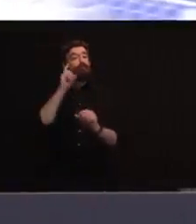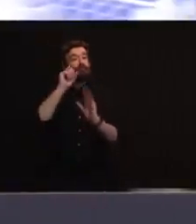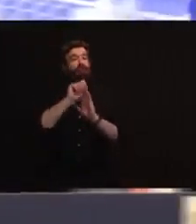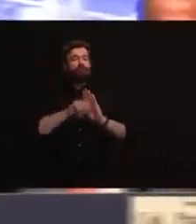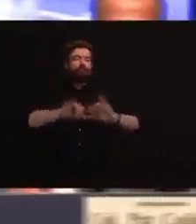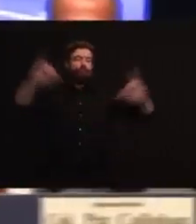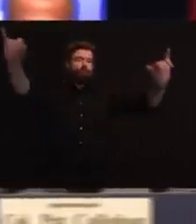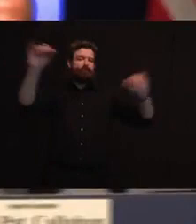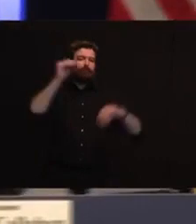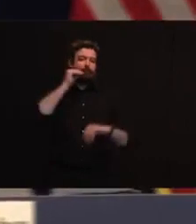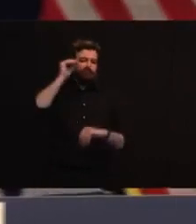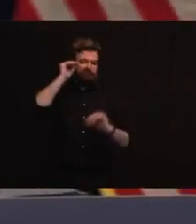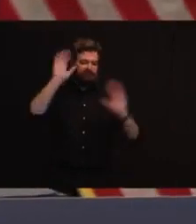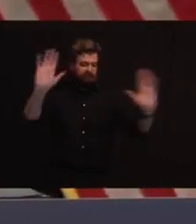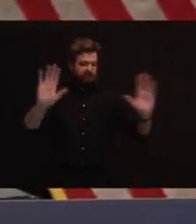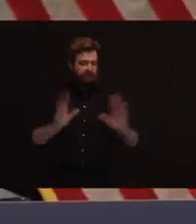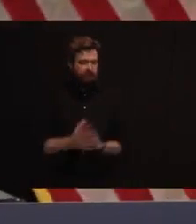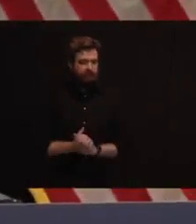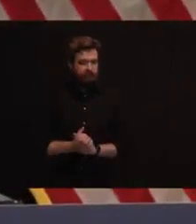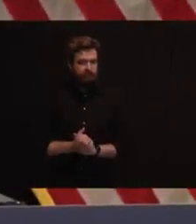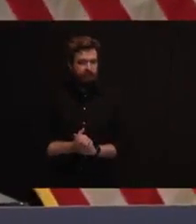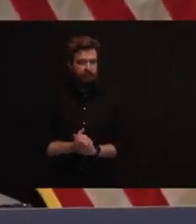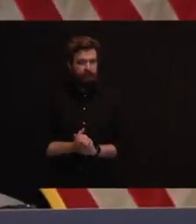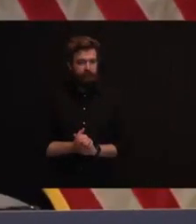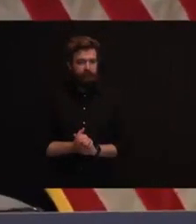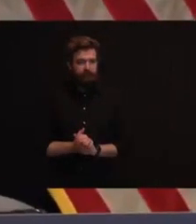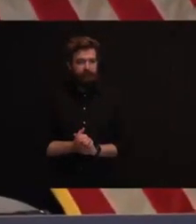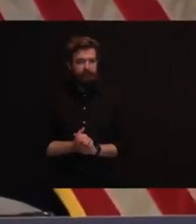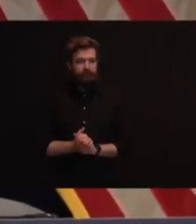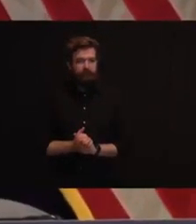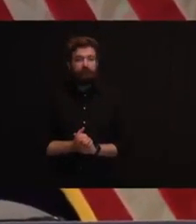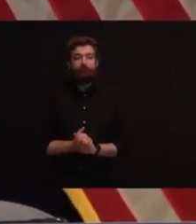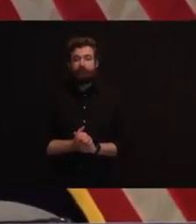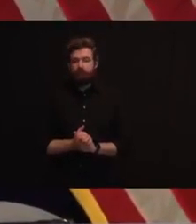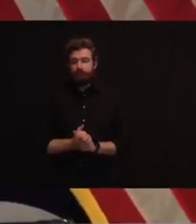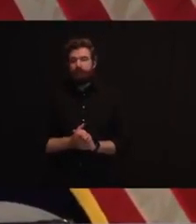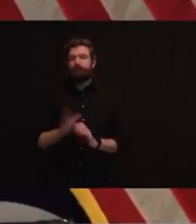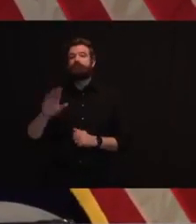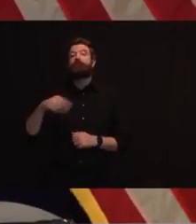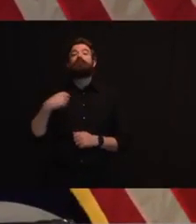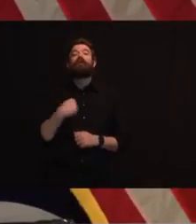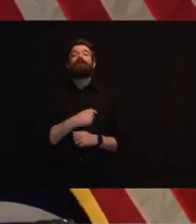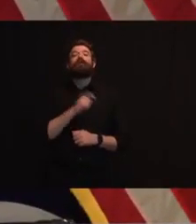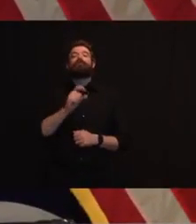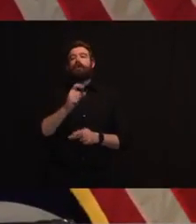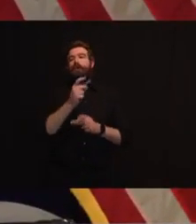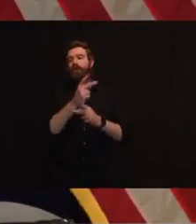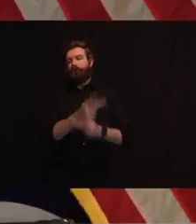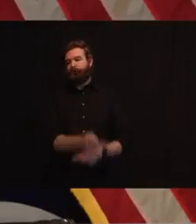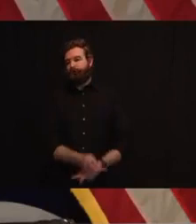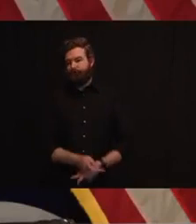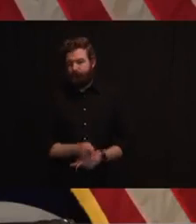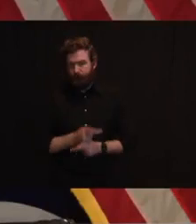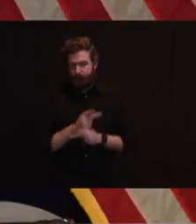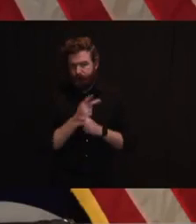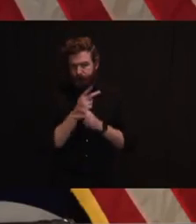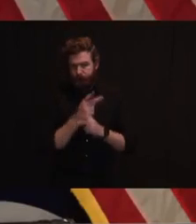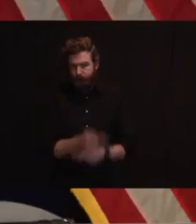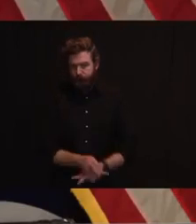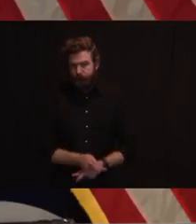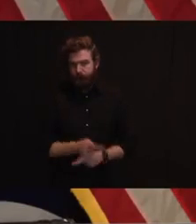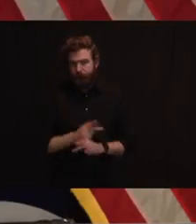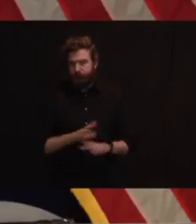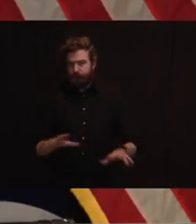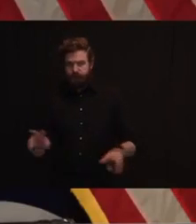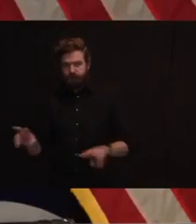term out of an abundance of caution. That's what that recommendation and the governor's approval to work remotely. And